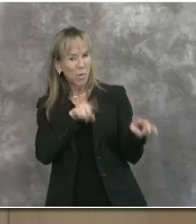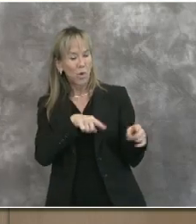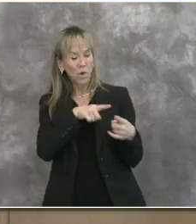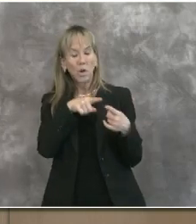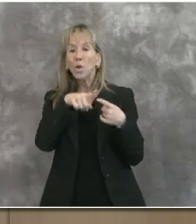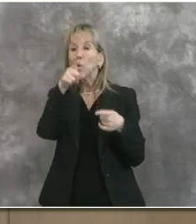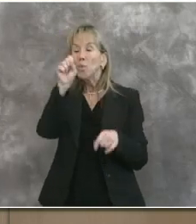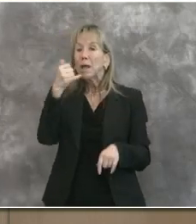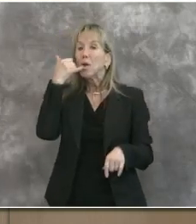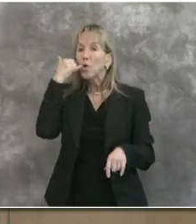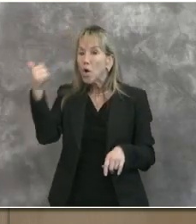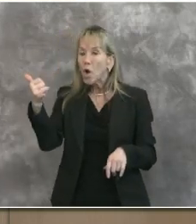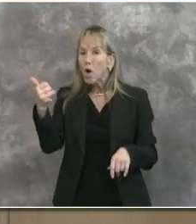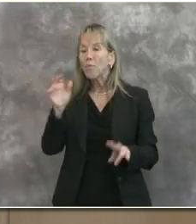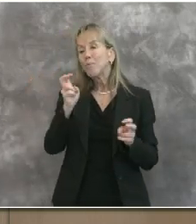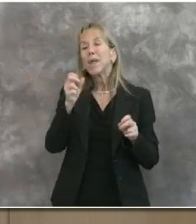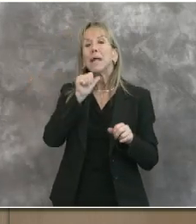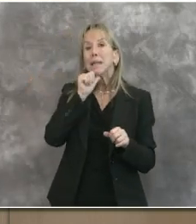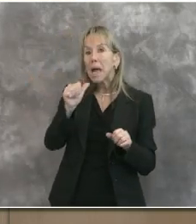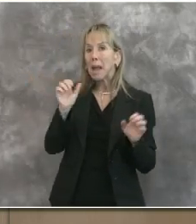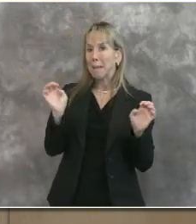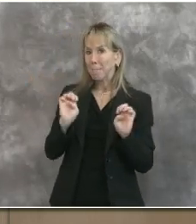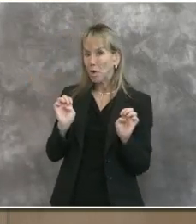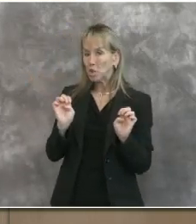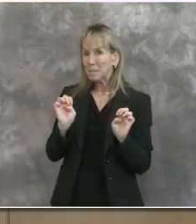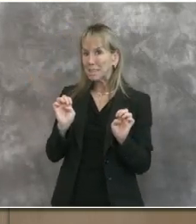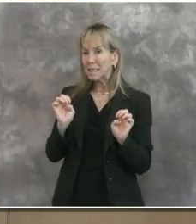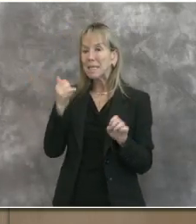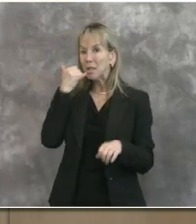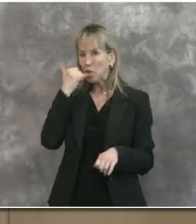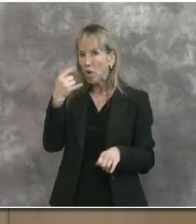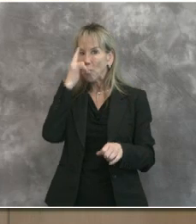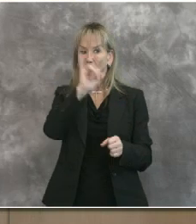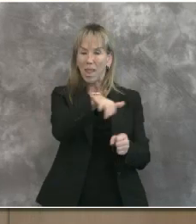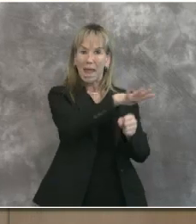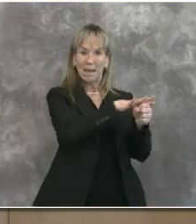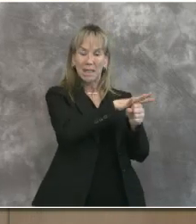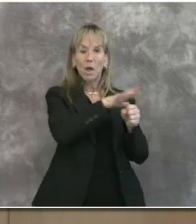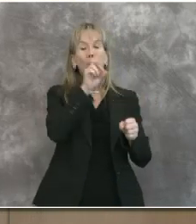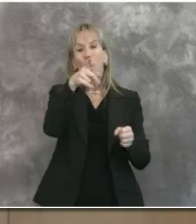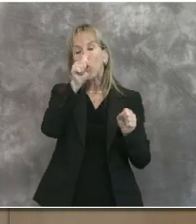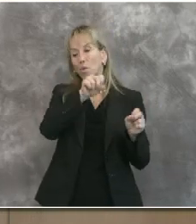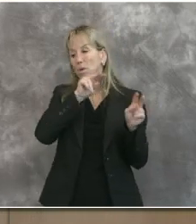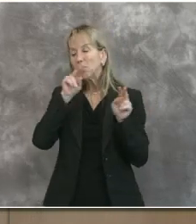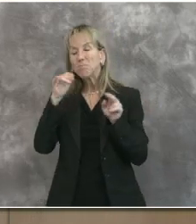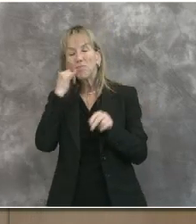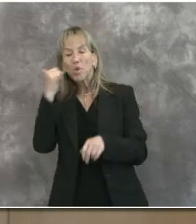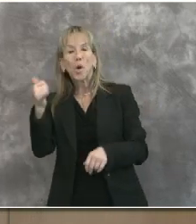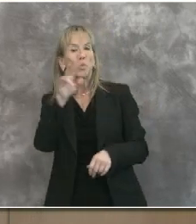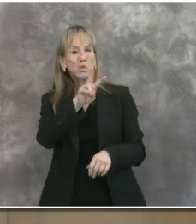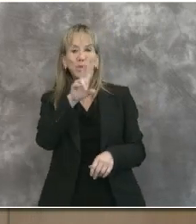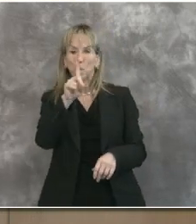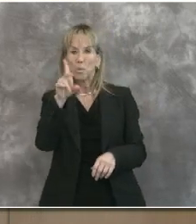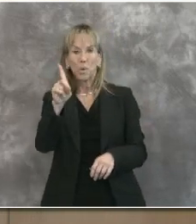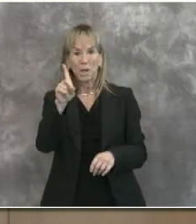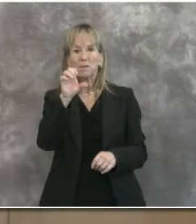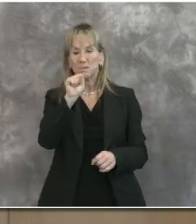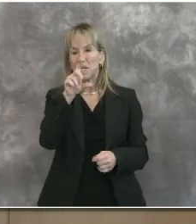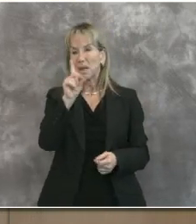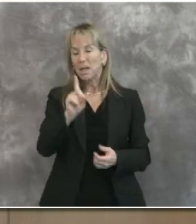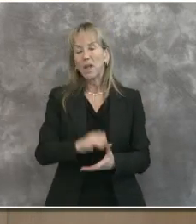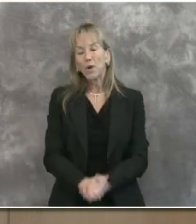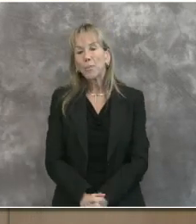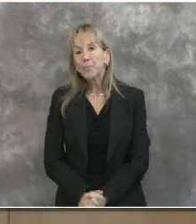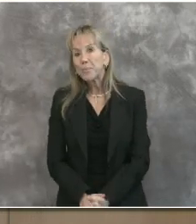either call the non-emergency response line for that jurisdiction or go to the link at 211 San Diego, and you can